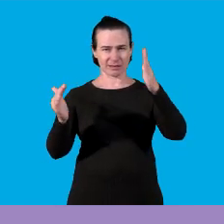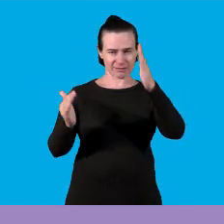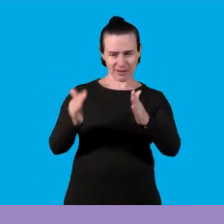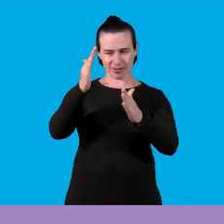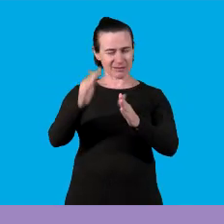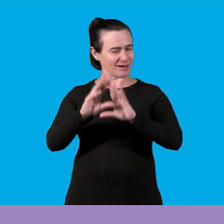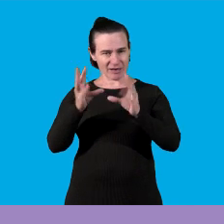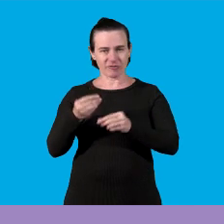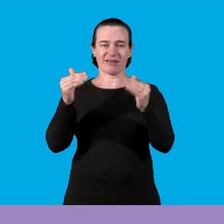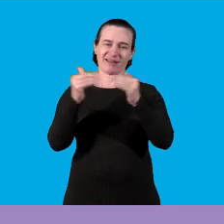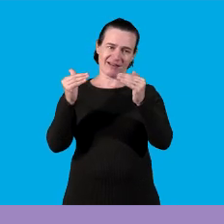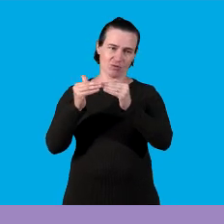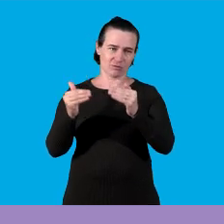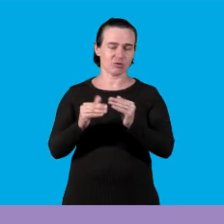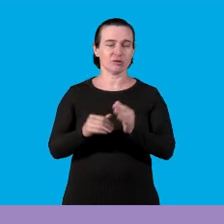say